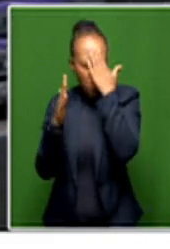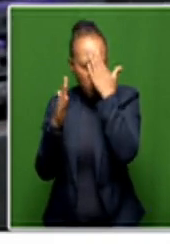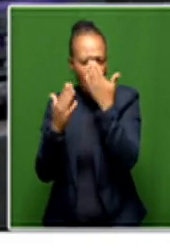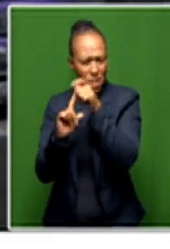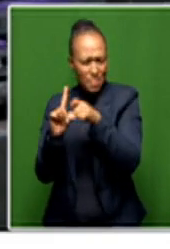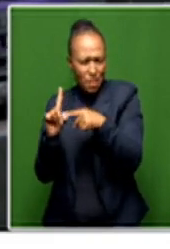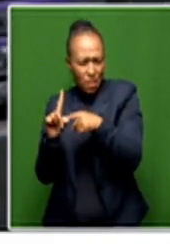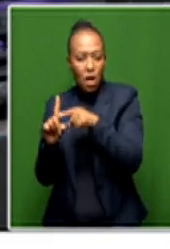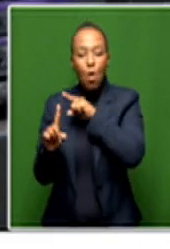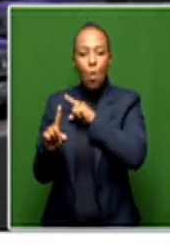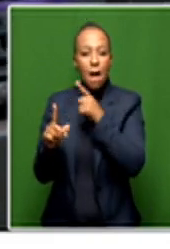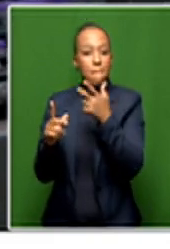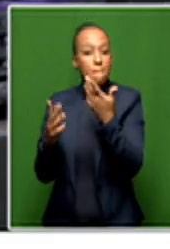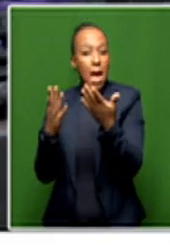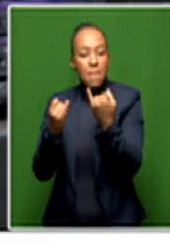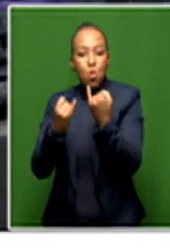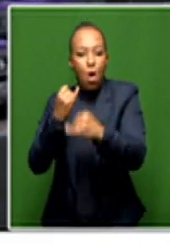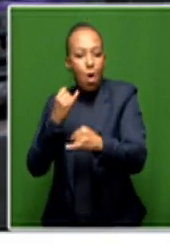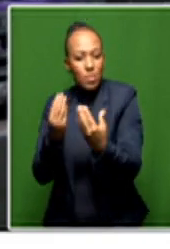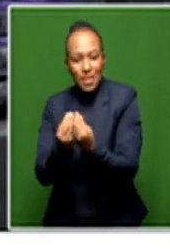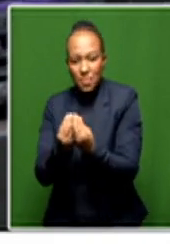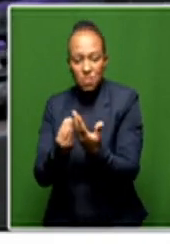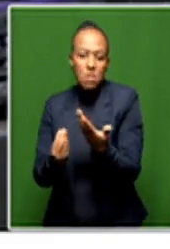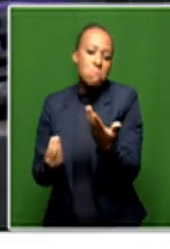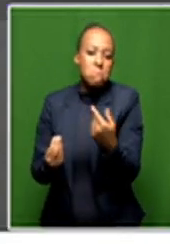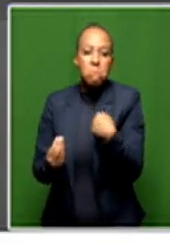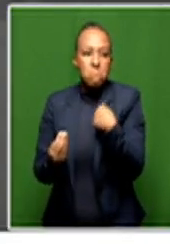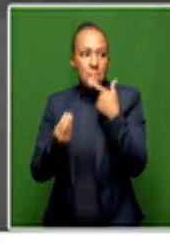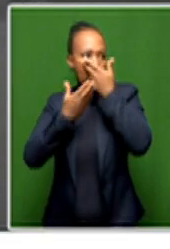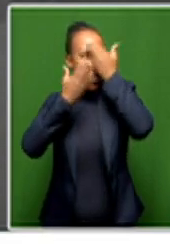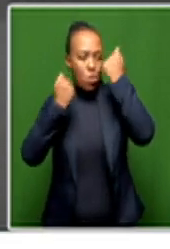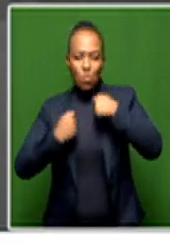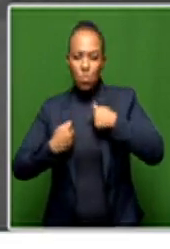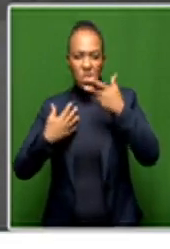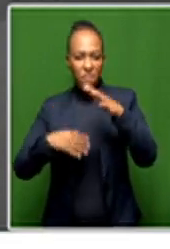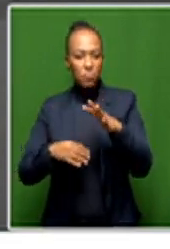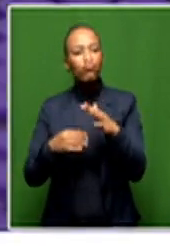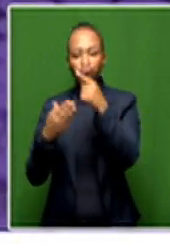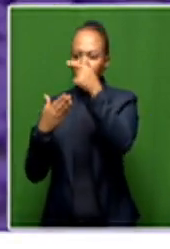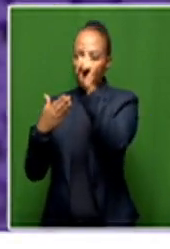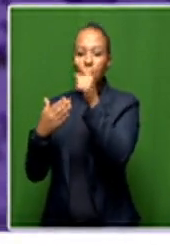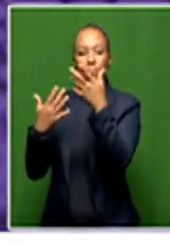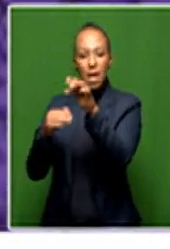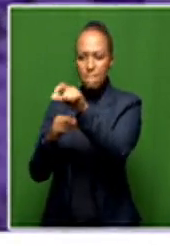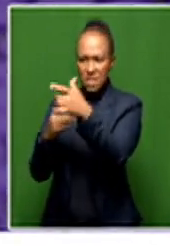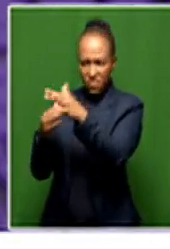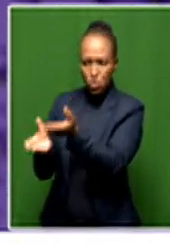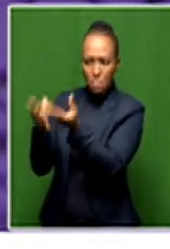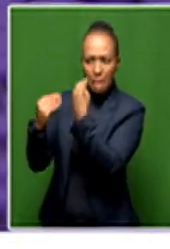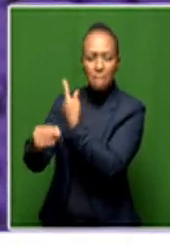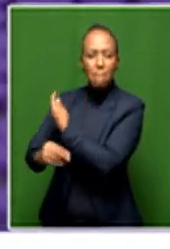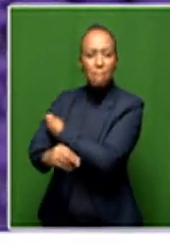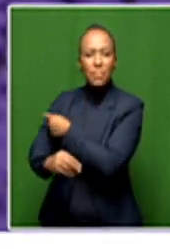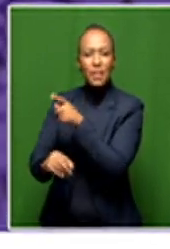individual, because something may have gone wrong in the process and you are absolutely not aware. You've been ticked off as having the first dose of the vaccine, and